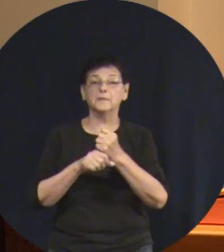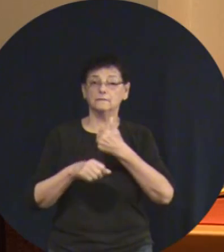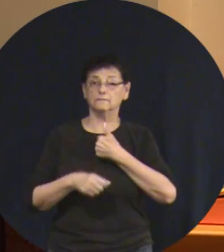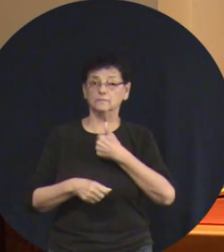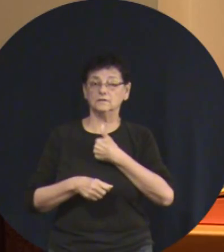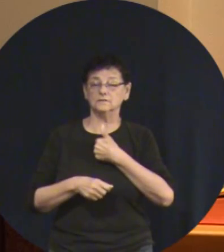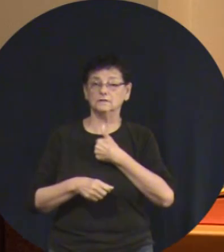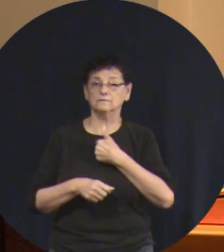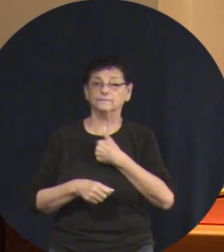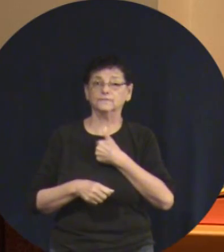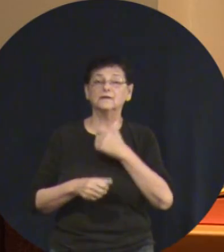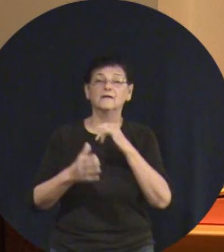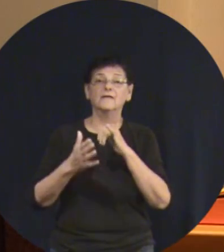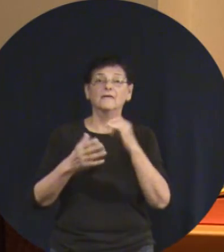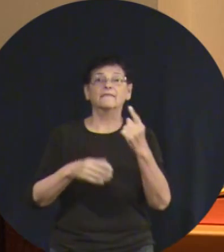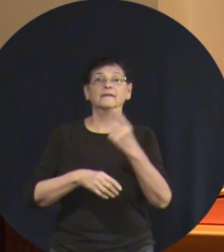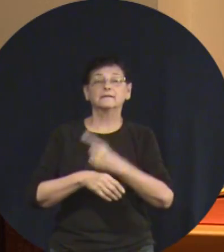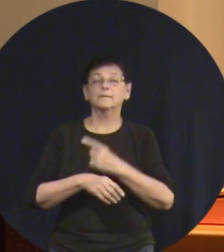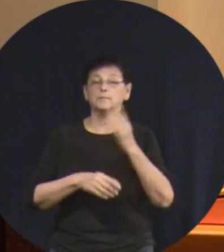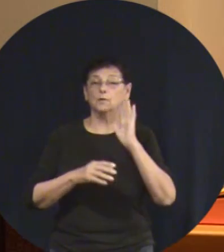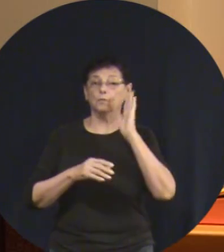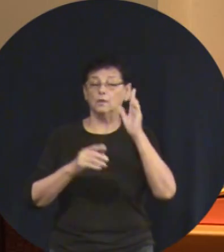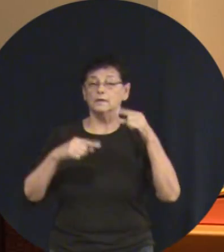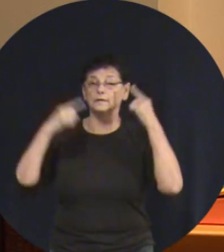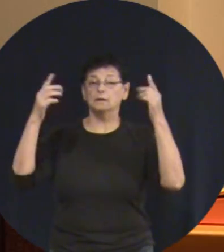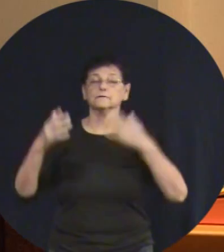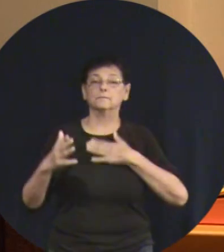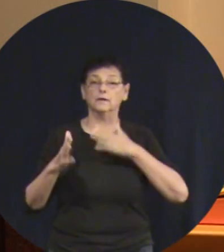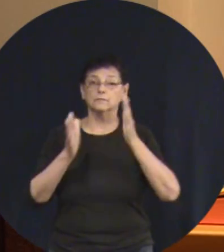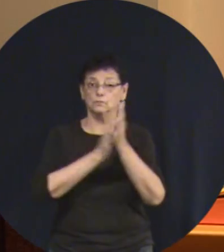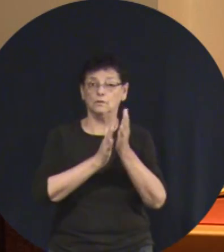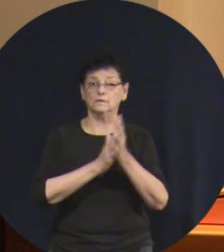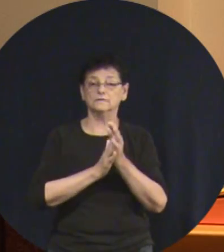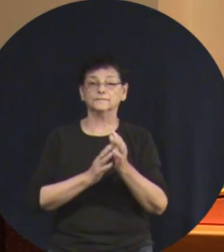for myself, that they might announce my praise.